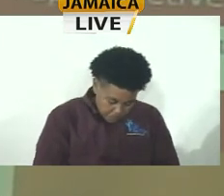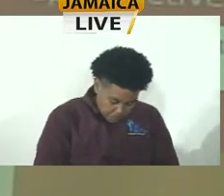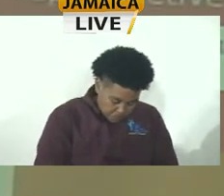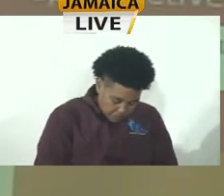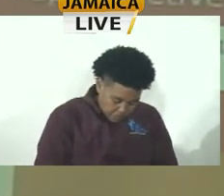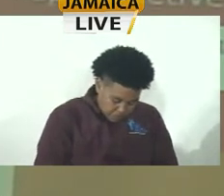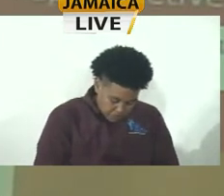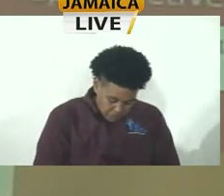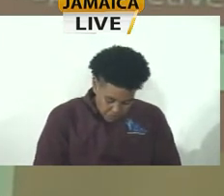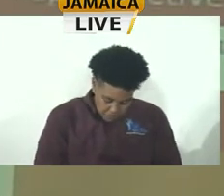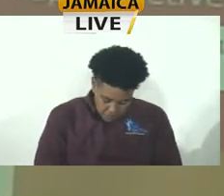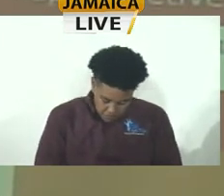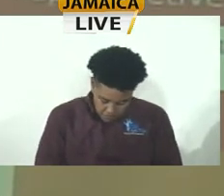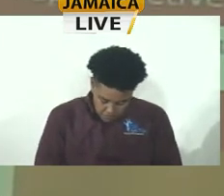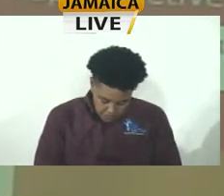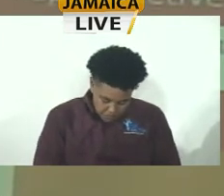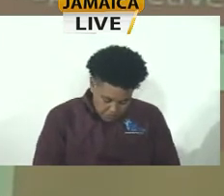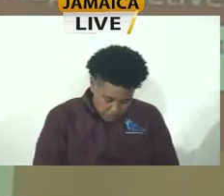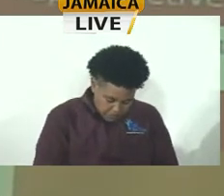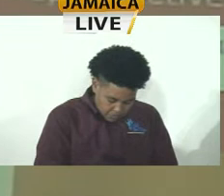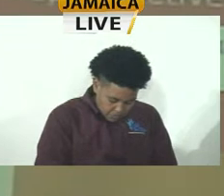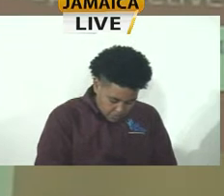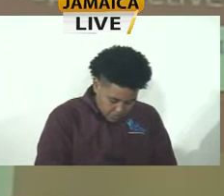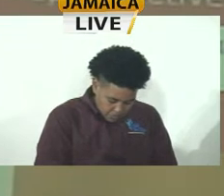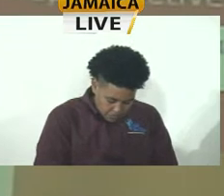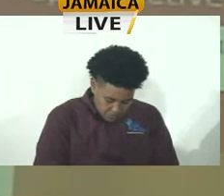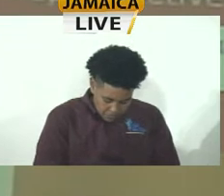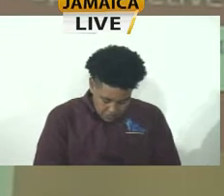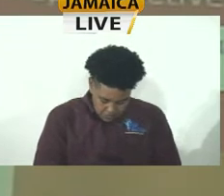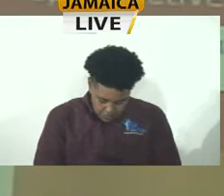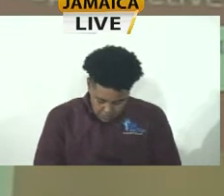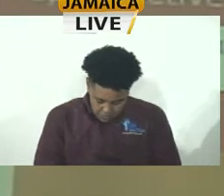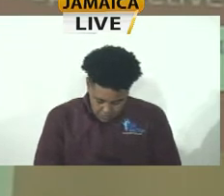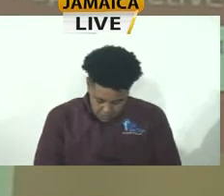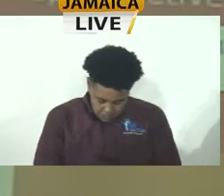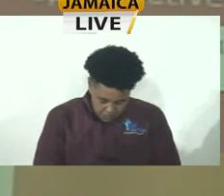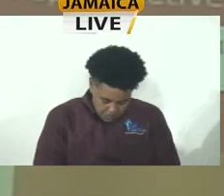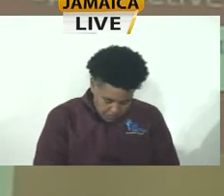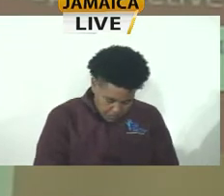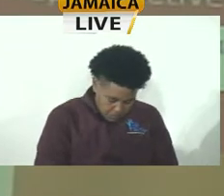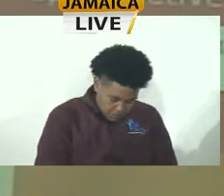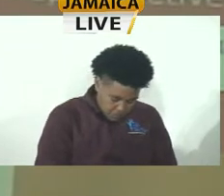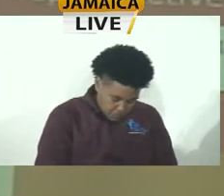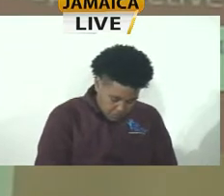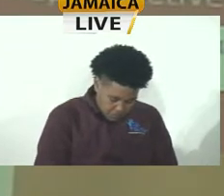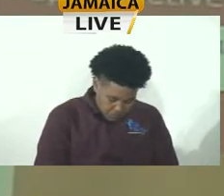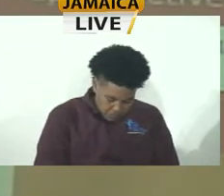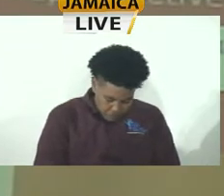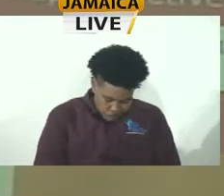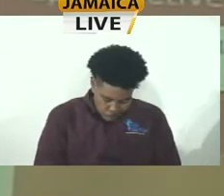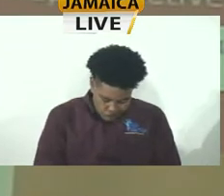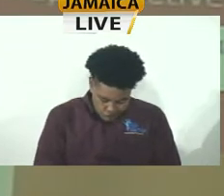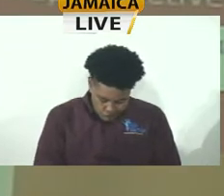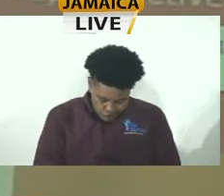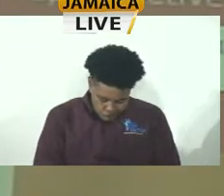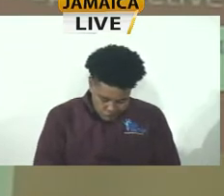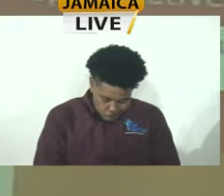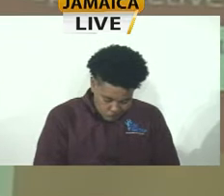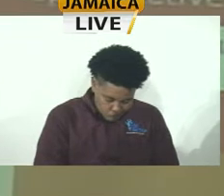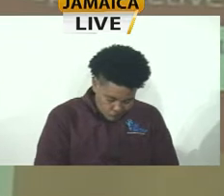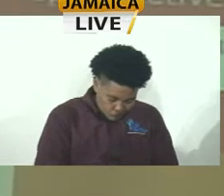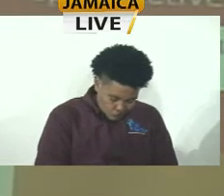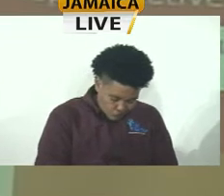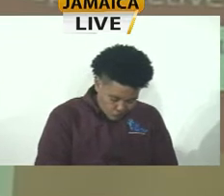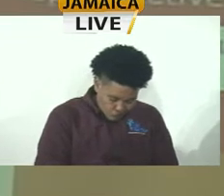then you would not have that spike quickly emerging into